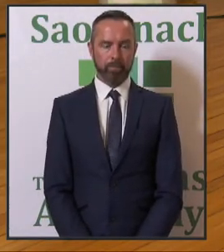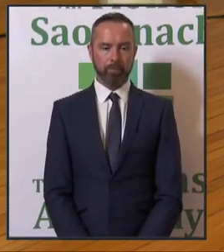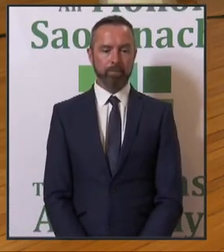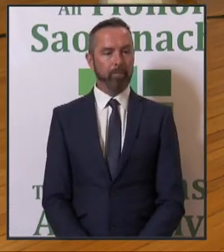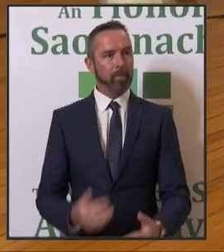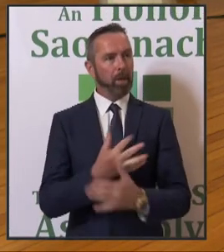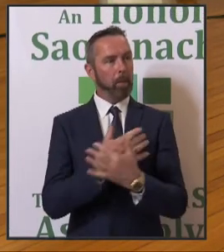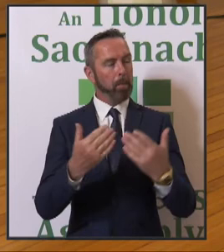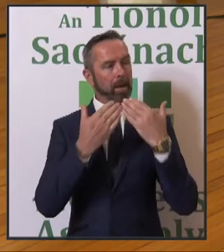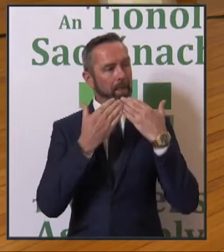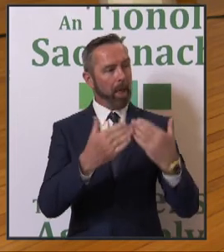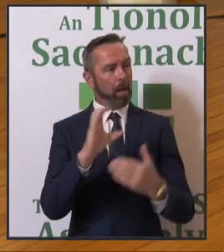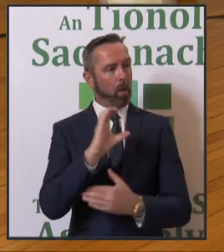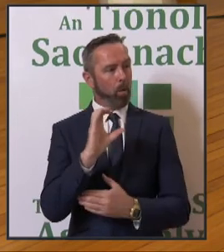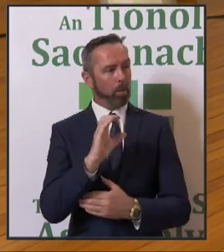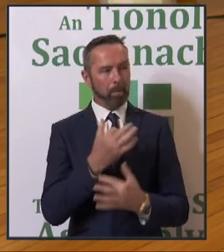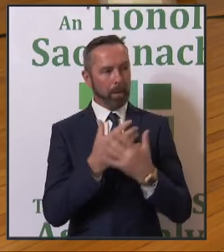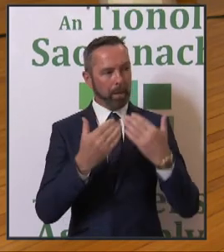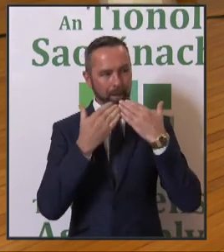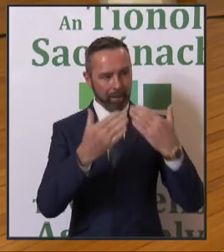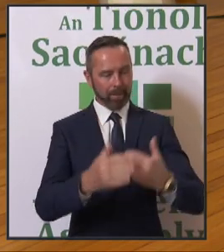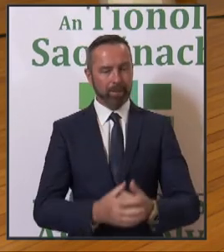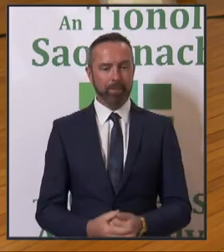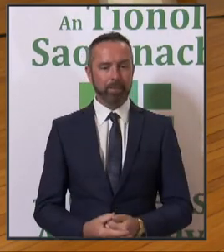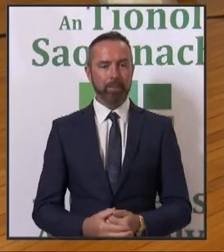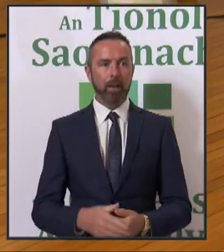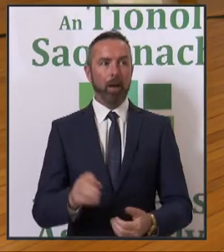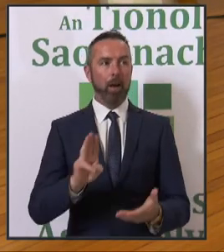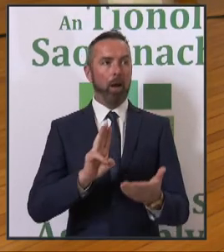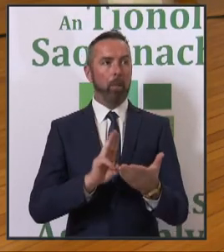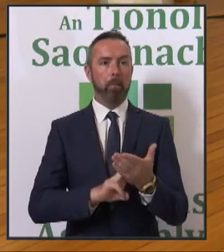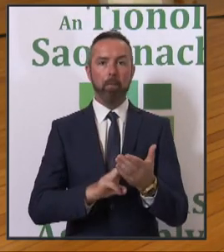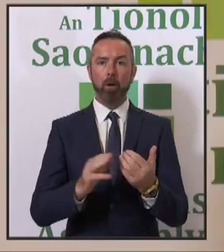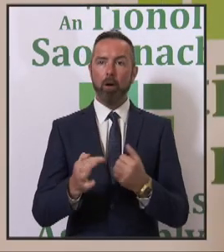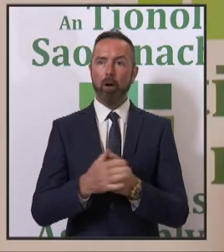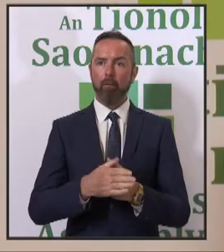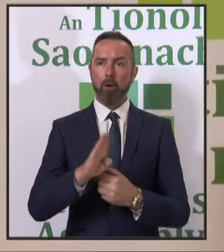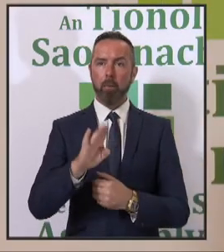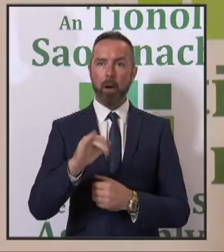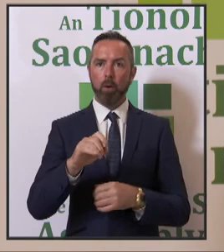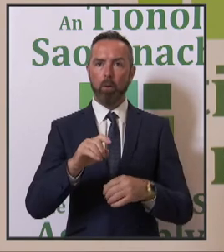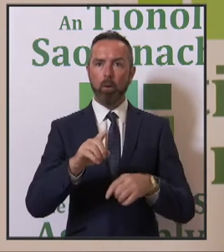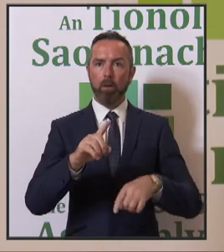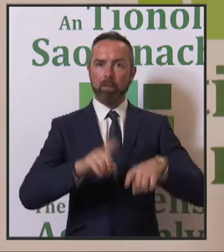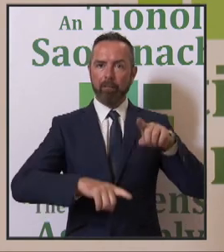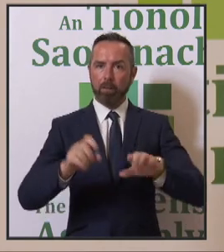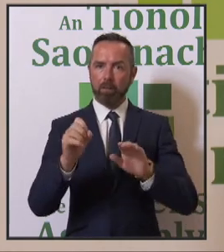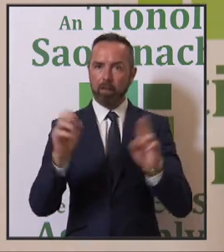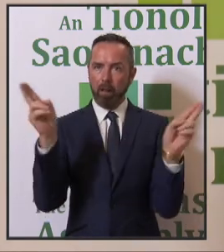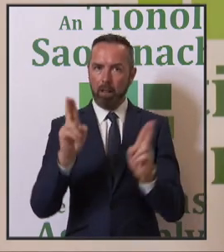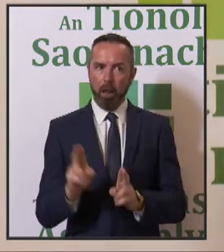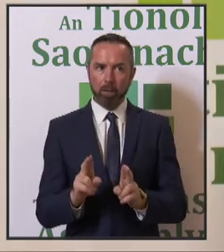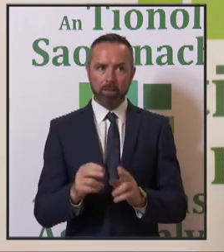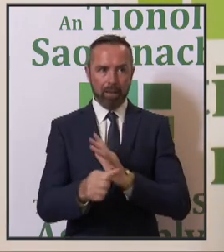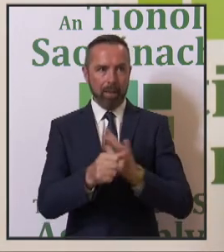Many thanks, Clodagh. Míle buíochas. And as a member of the Biodiversity Loss Expert Advisory Group, Clodagh